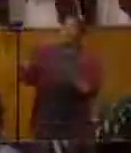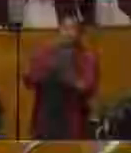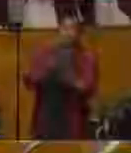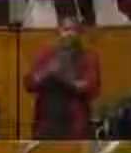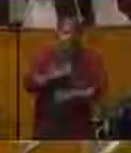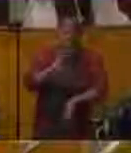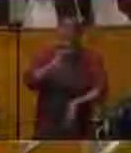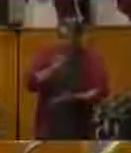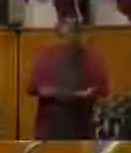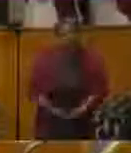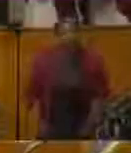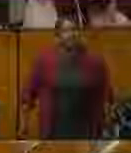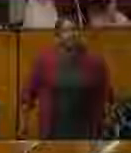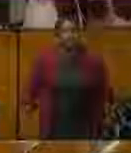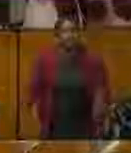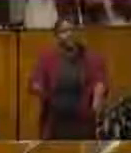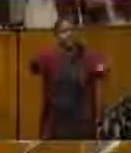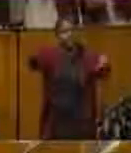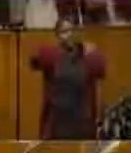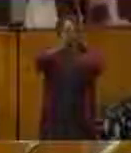deserves? Hey!